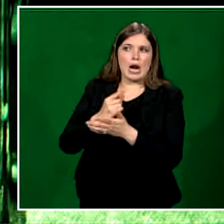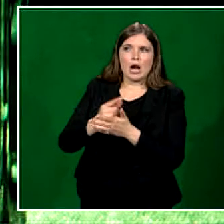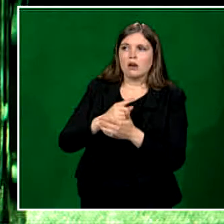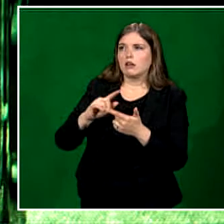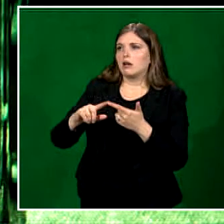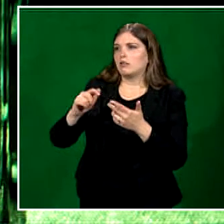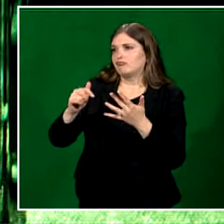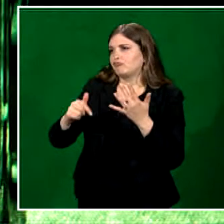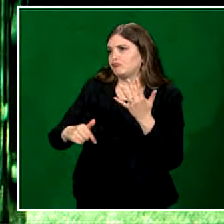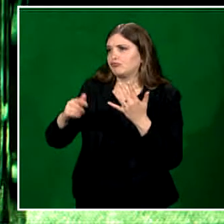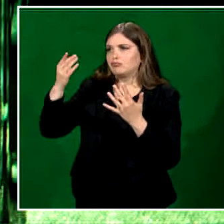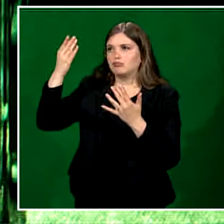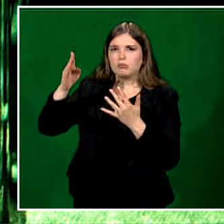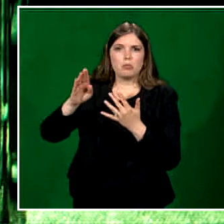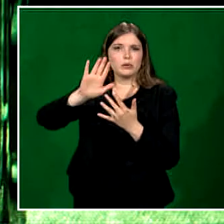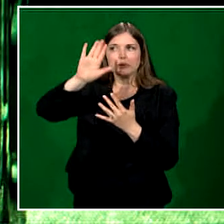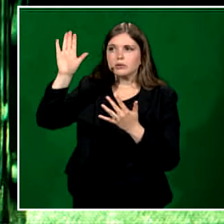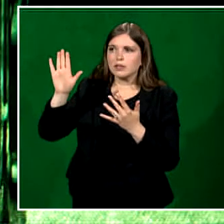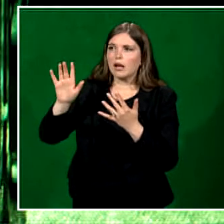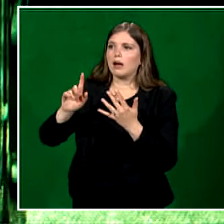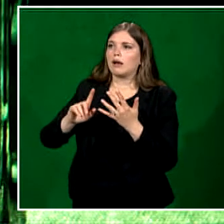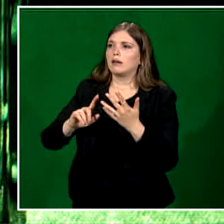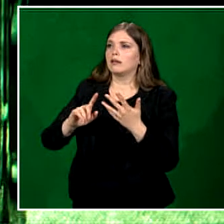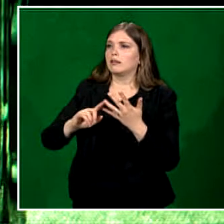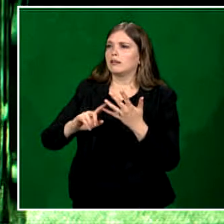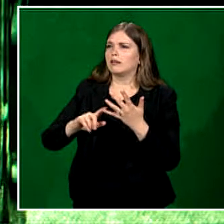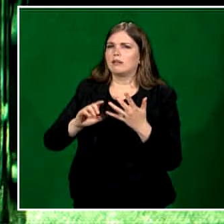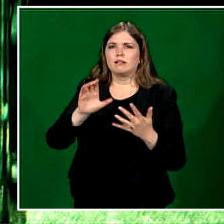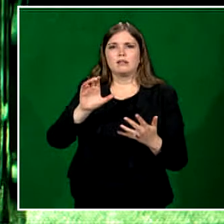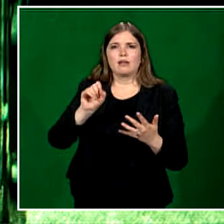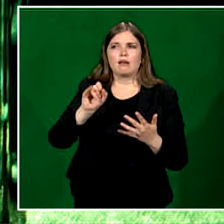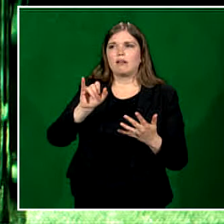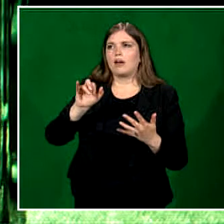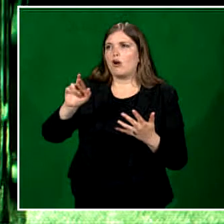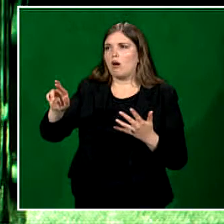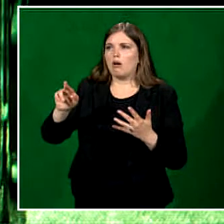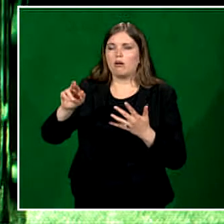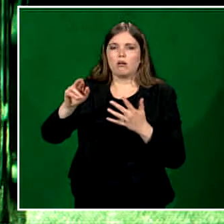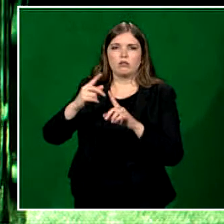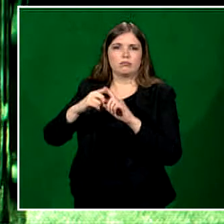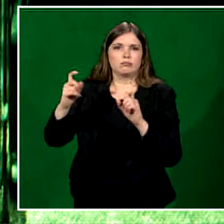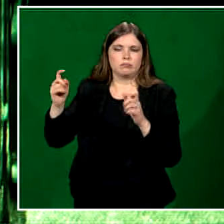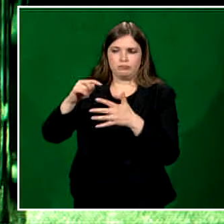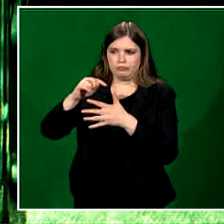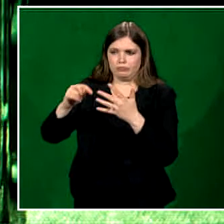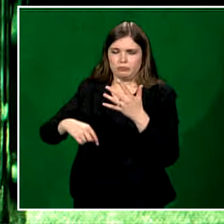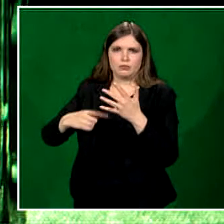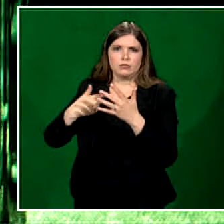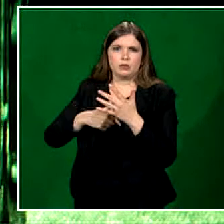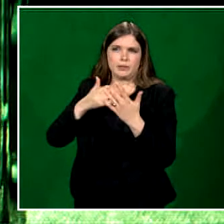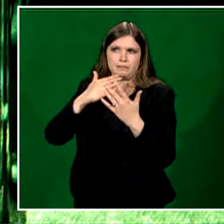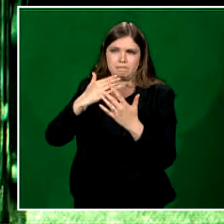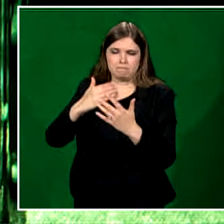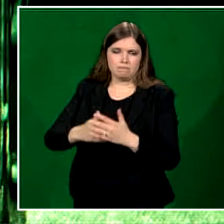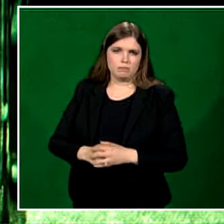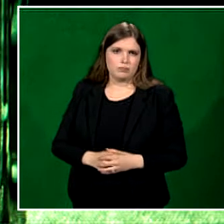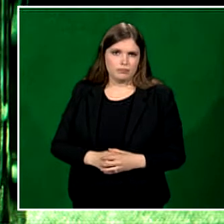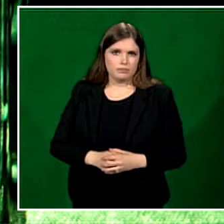Ghana Limited, and also Council for Scientific and Industrial Research, where we conduct most of our lab analysis.